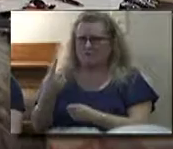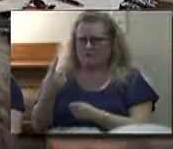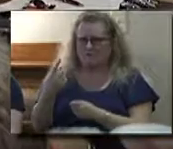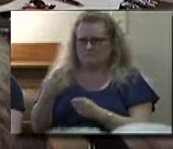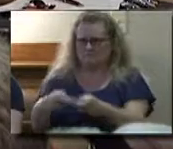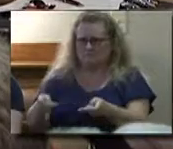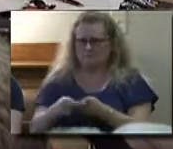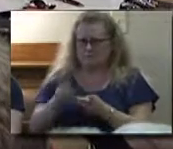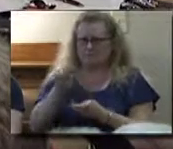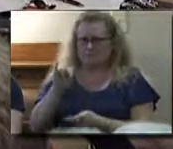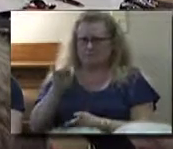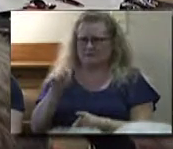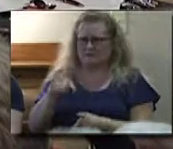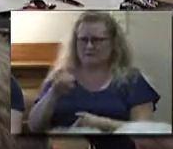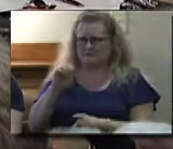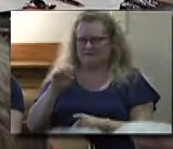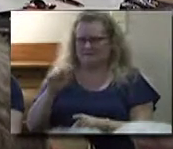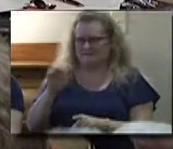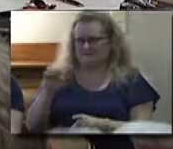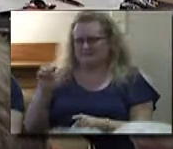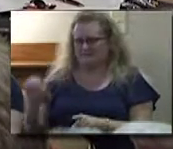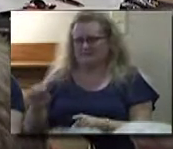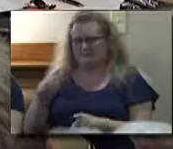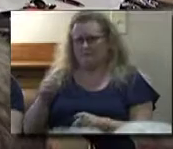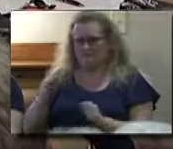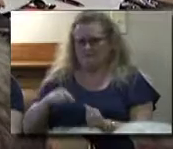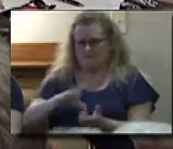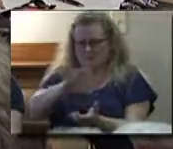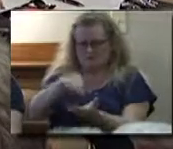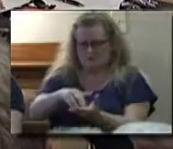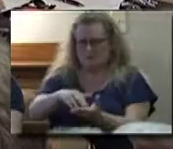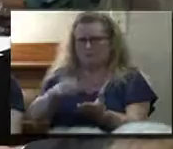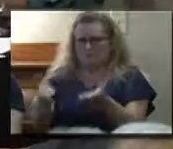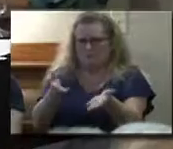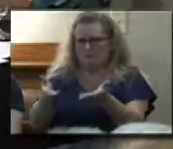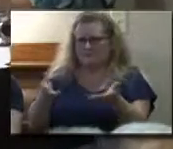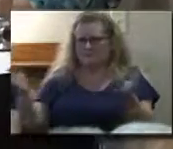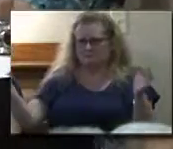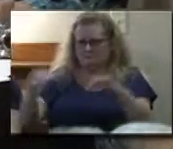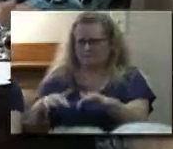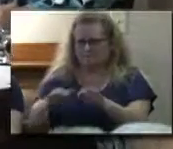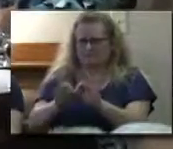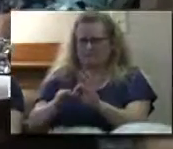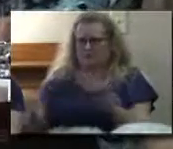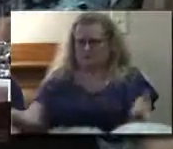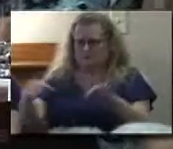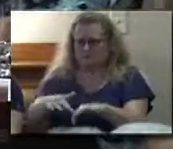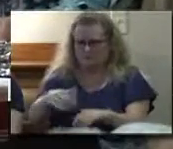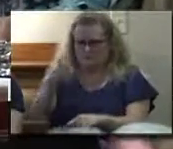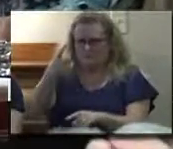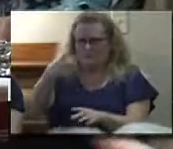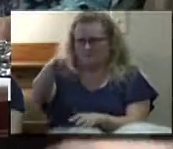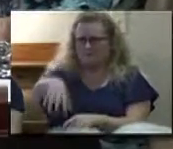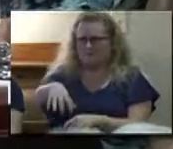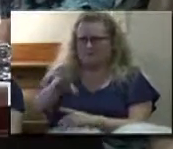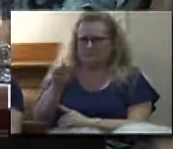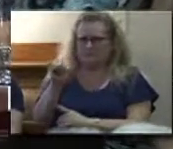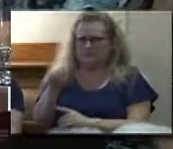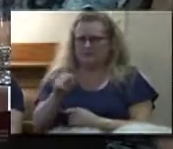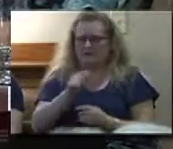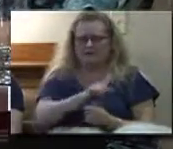which makes good sense because you can centralize interpreters and services. But one of our Lamar students